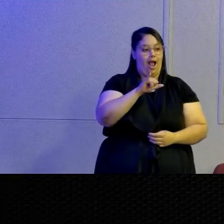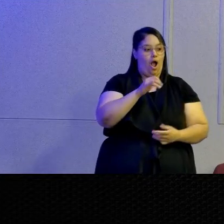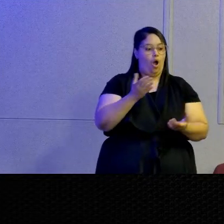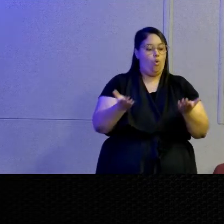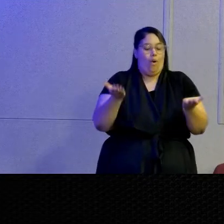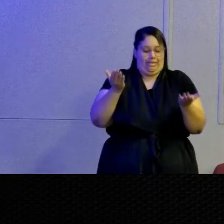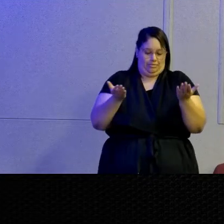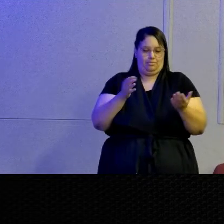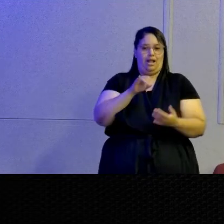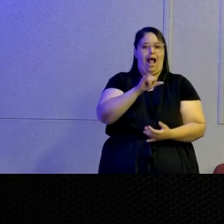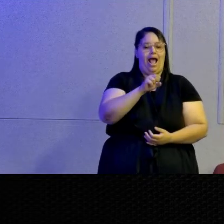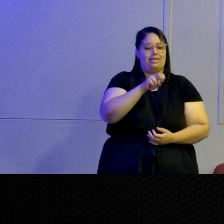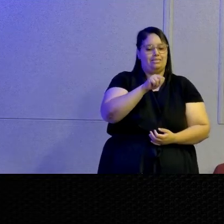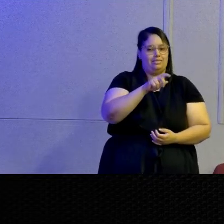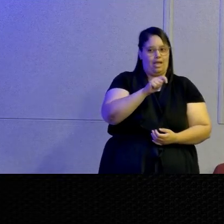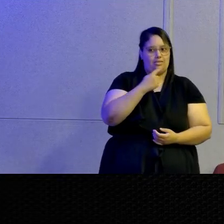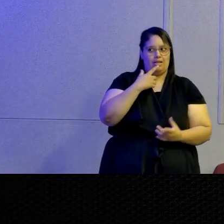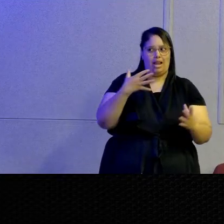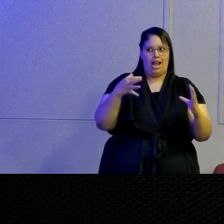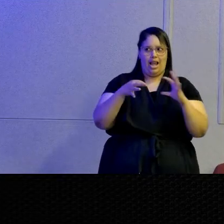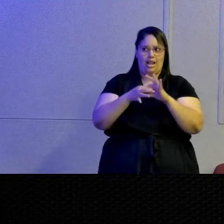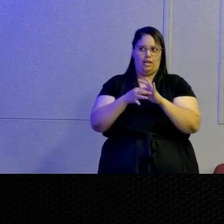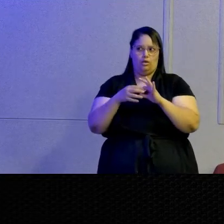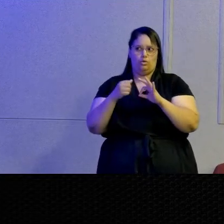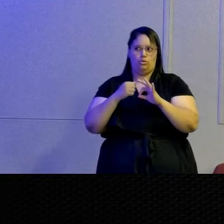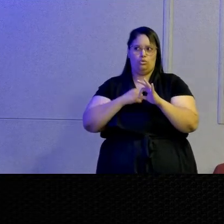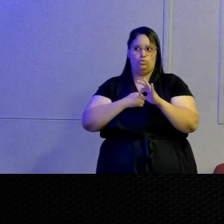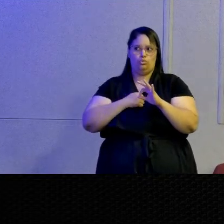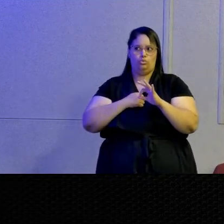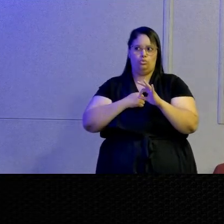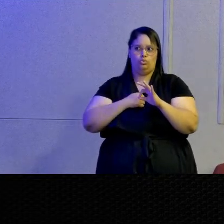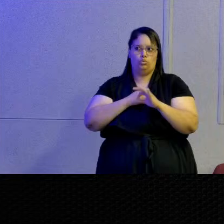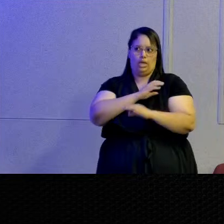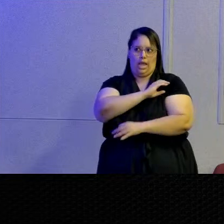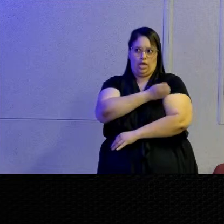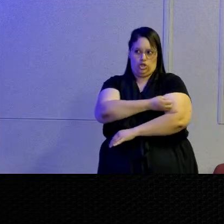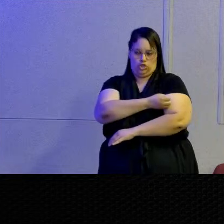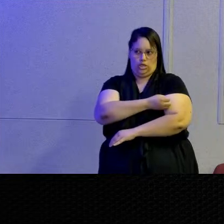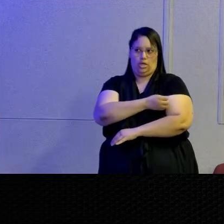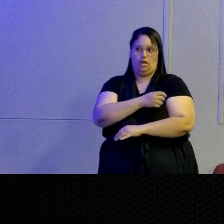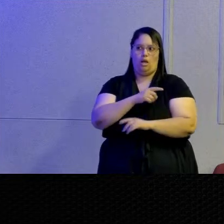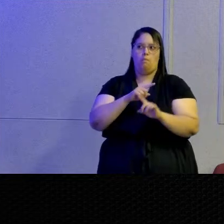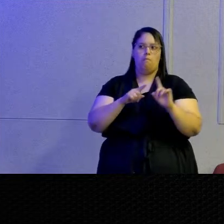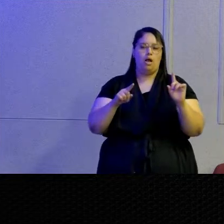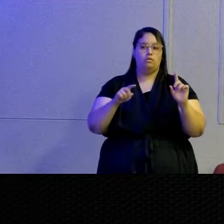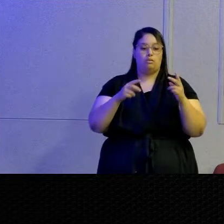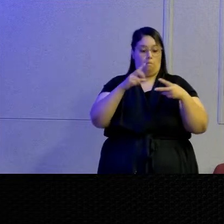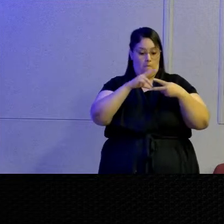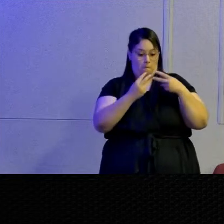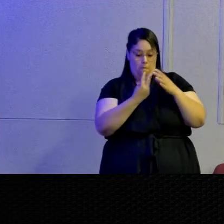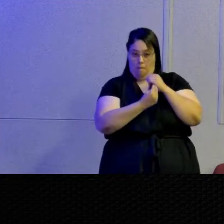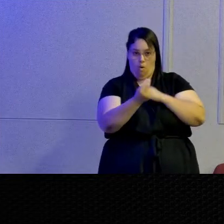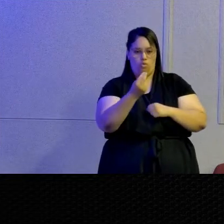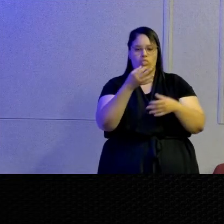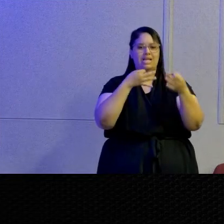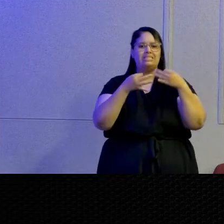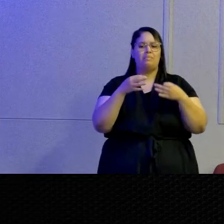E equals mc squared. But neither of them explained where those masses come